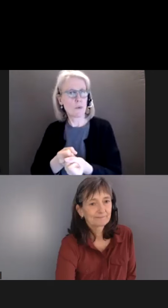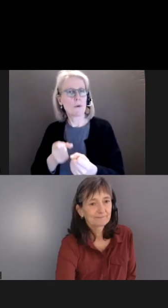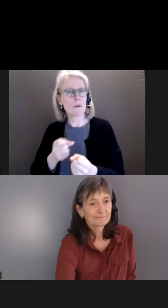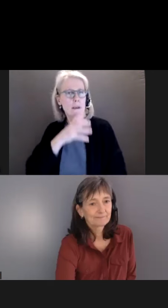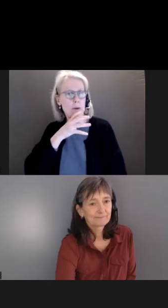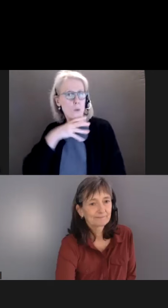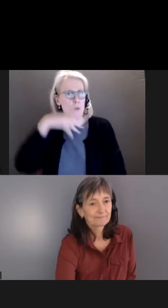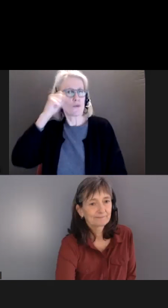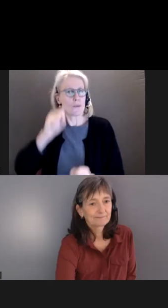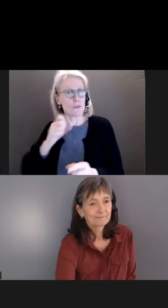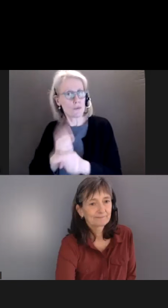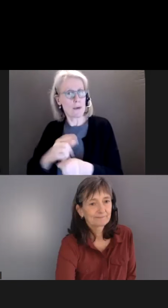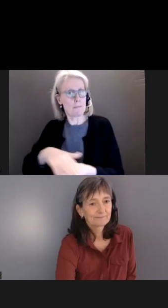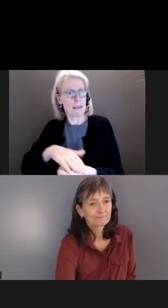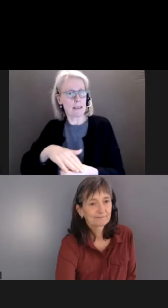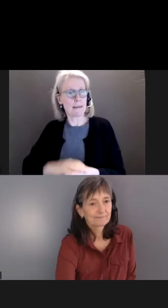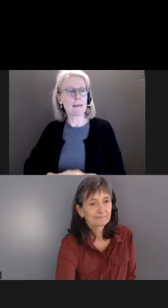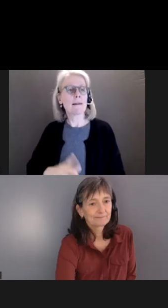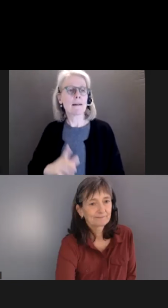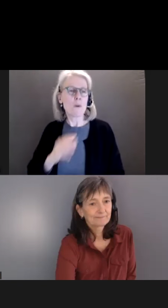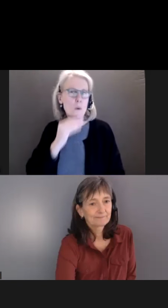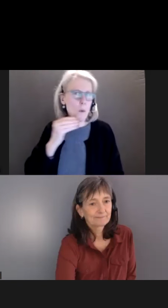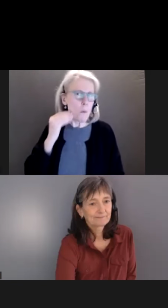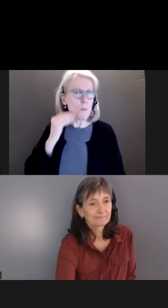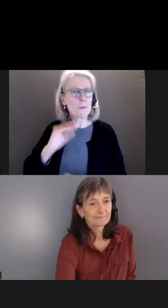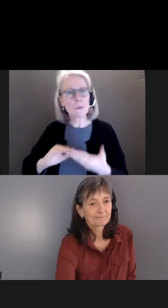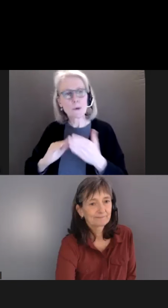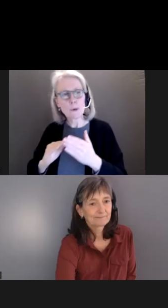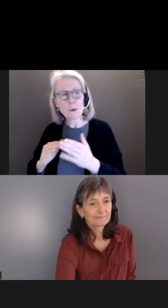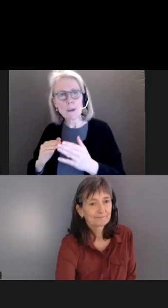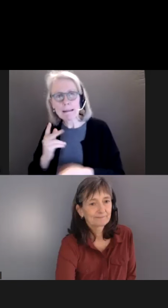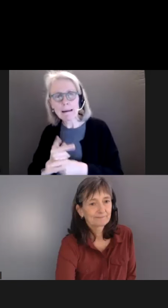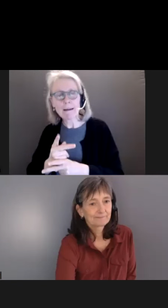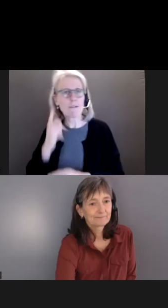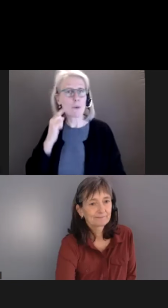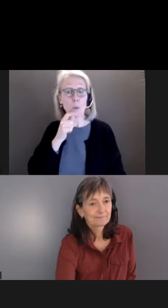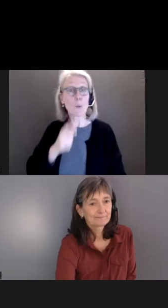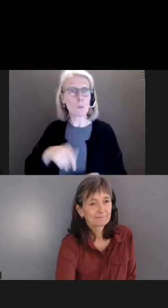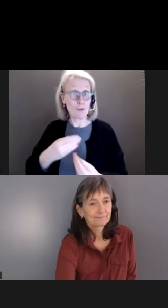specifically on strengthening home and community-based care and supports for unpaid caregivers.